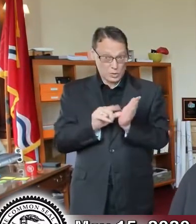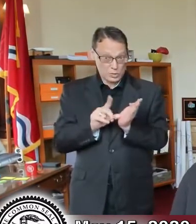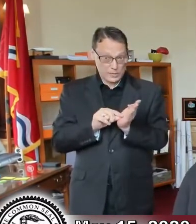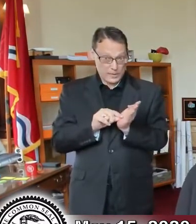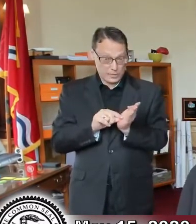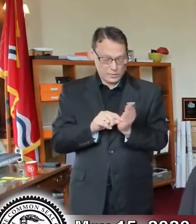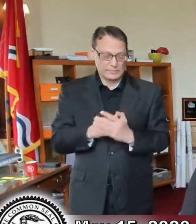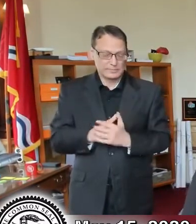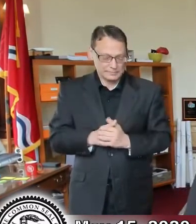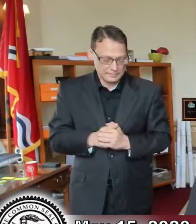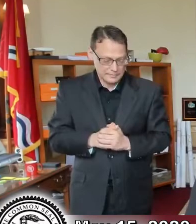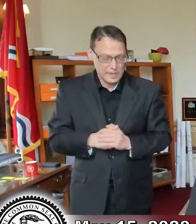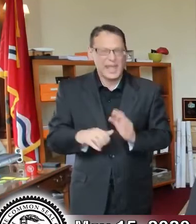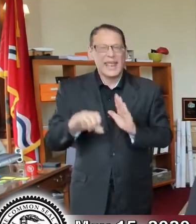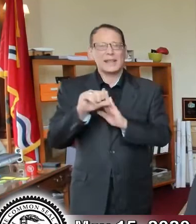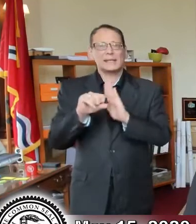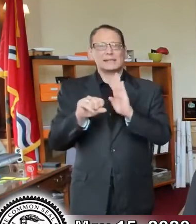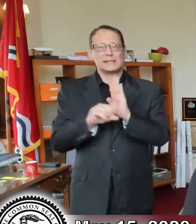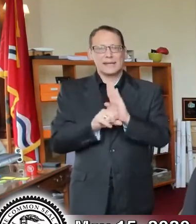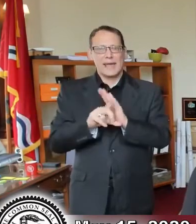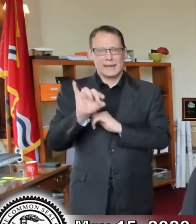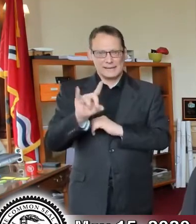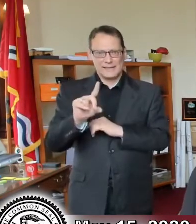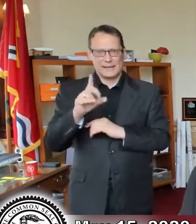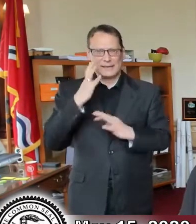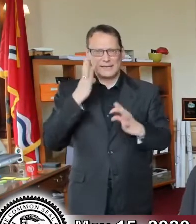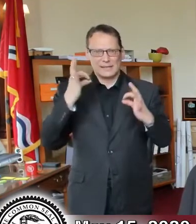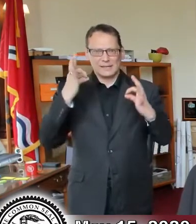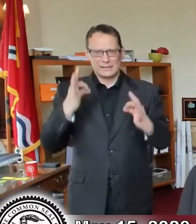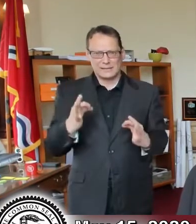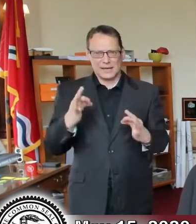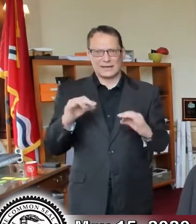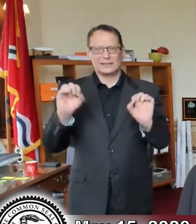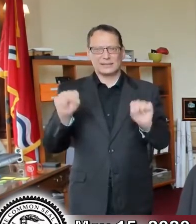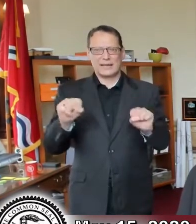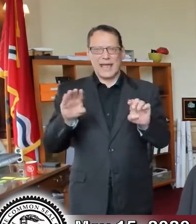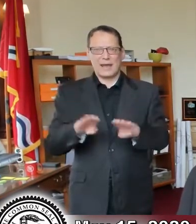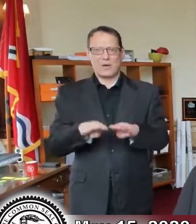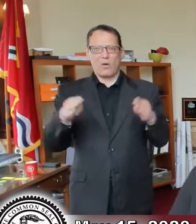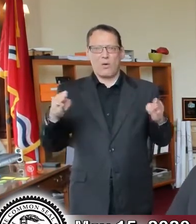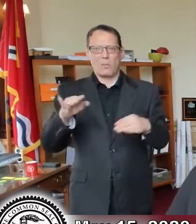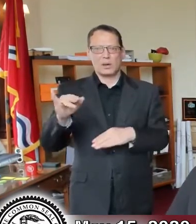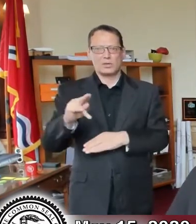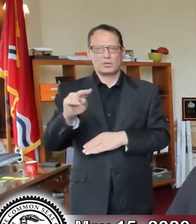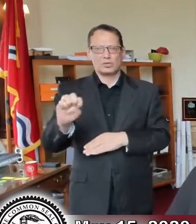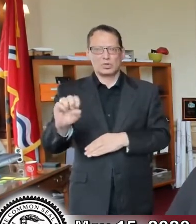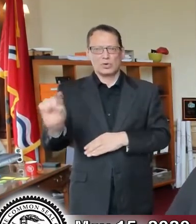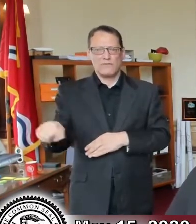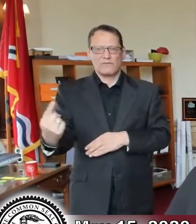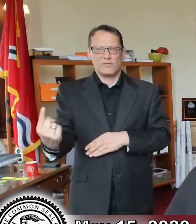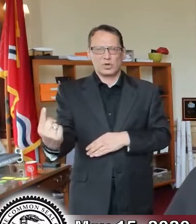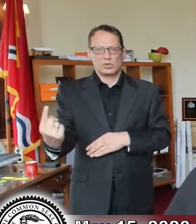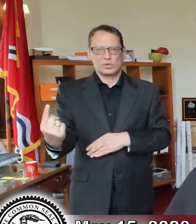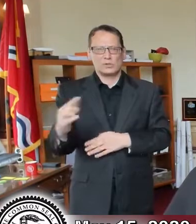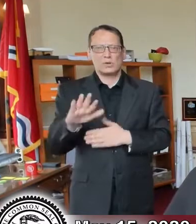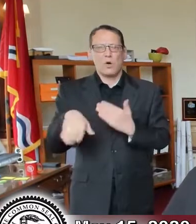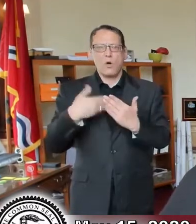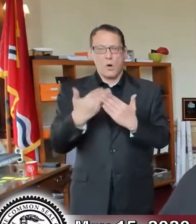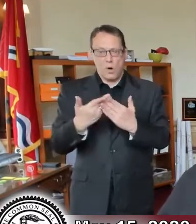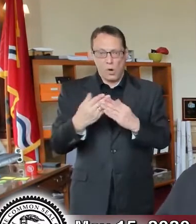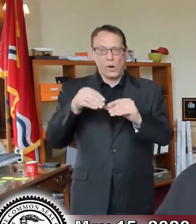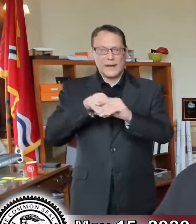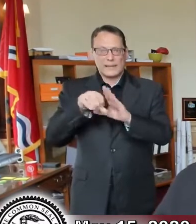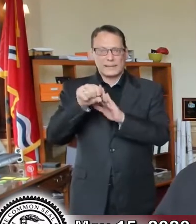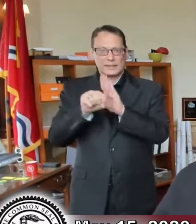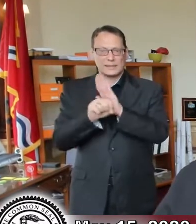ago, the State Gaming Commission did decide that casinos can open on June 1st, and that's all casinos in the